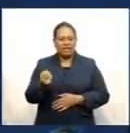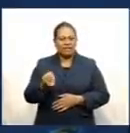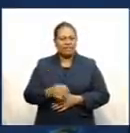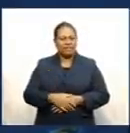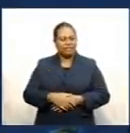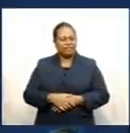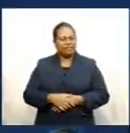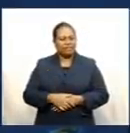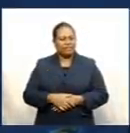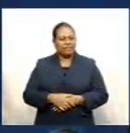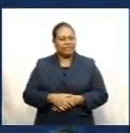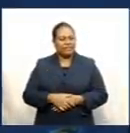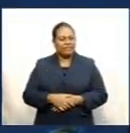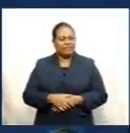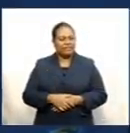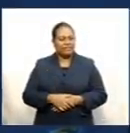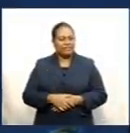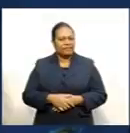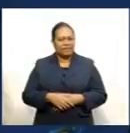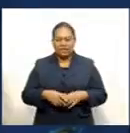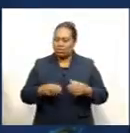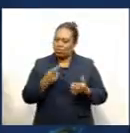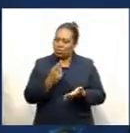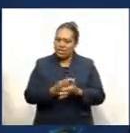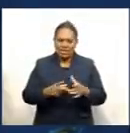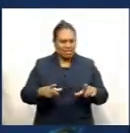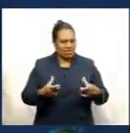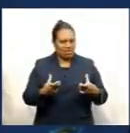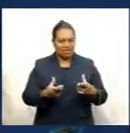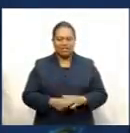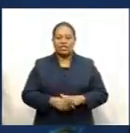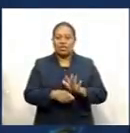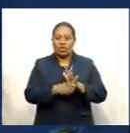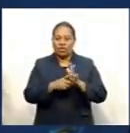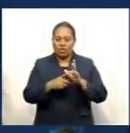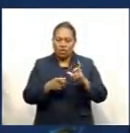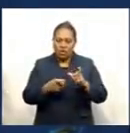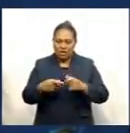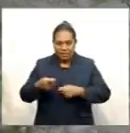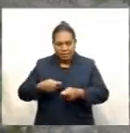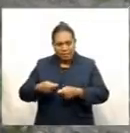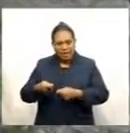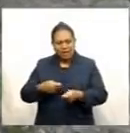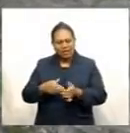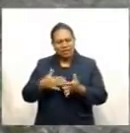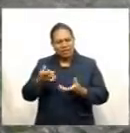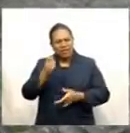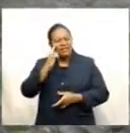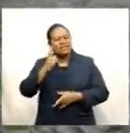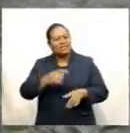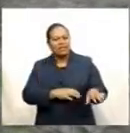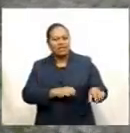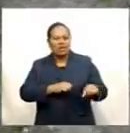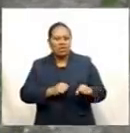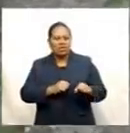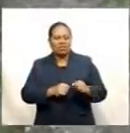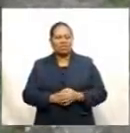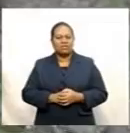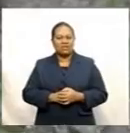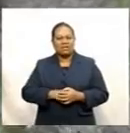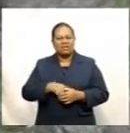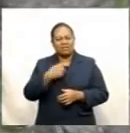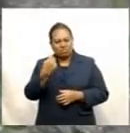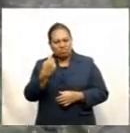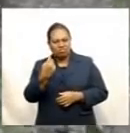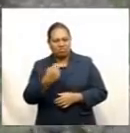find it really challenging. With the Rock Market, we'll be looking at somehow hosting virtual markets until we